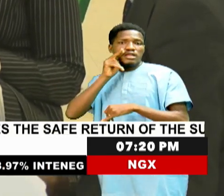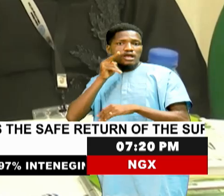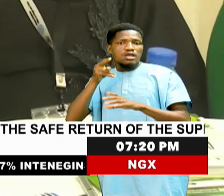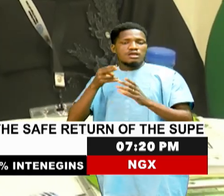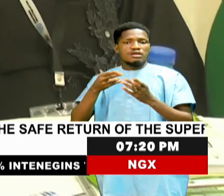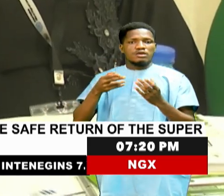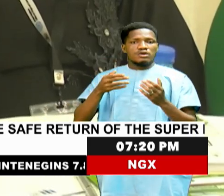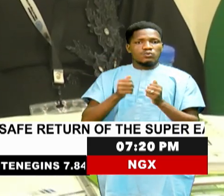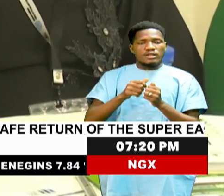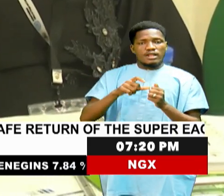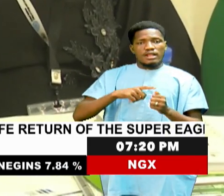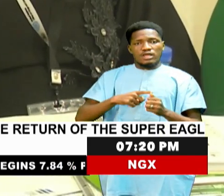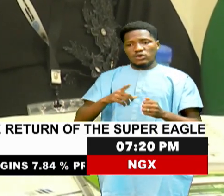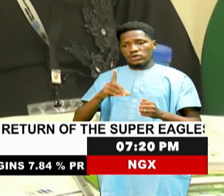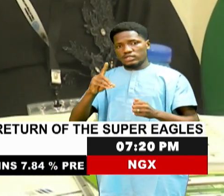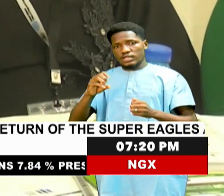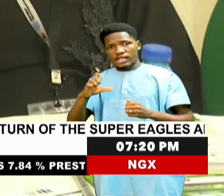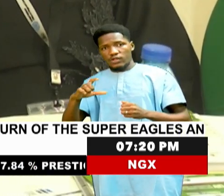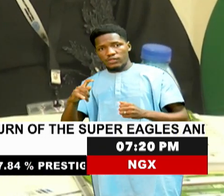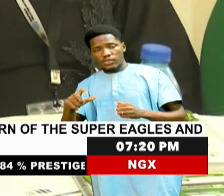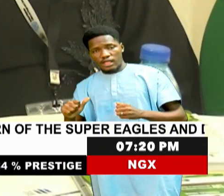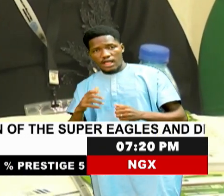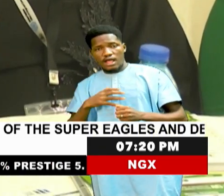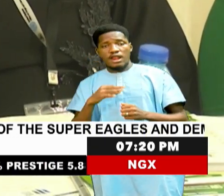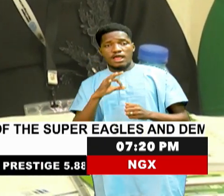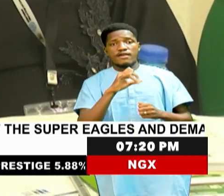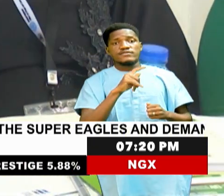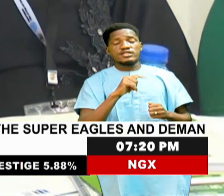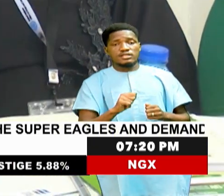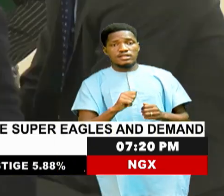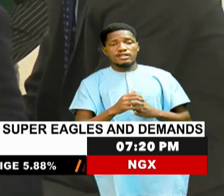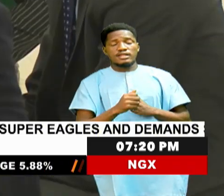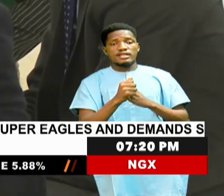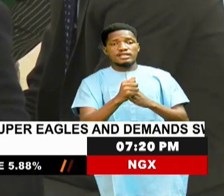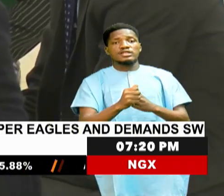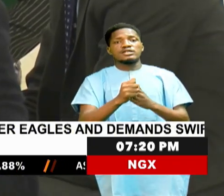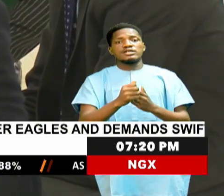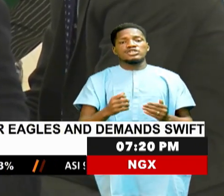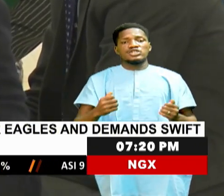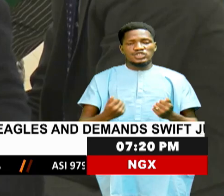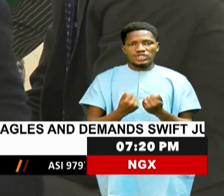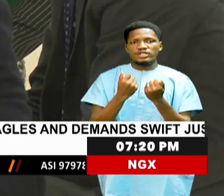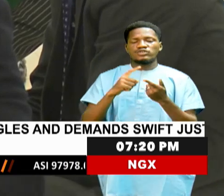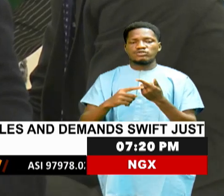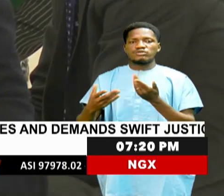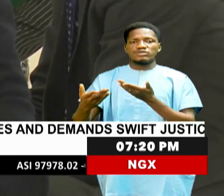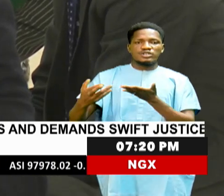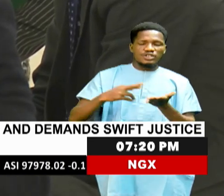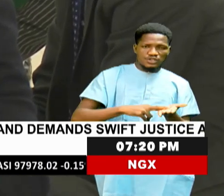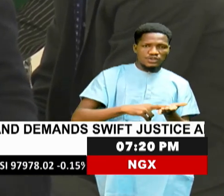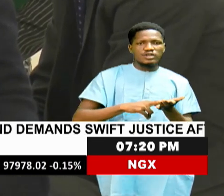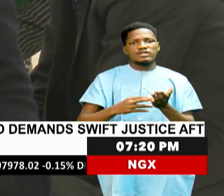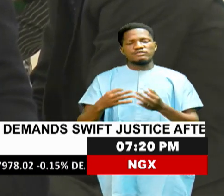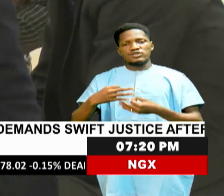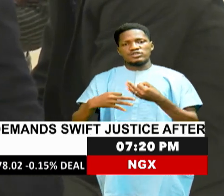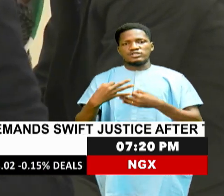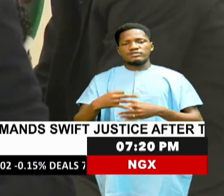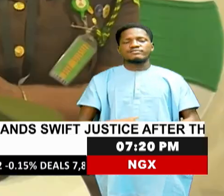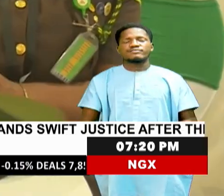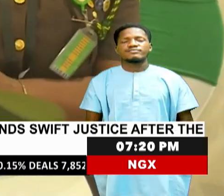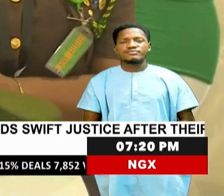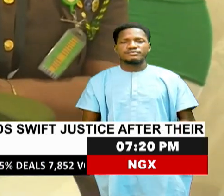FCT leading the charge in implementing restorative justice model. Stakeholders at the forum on the